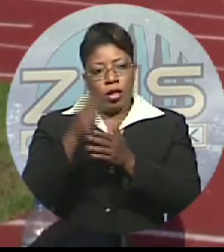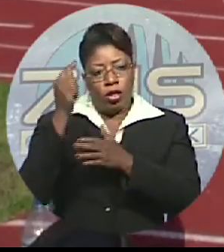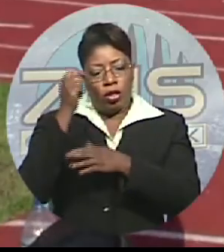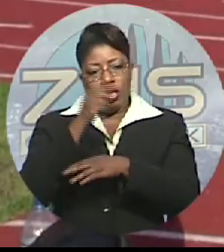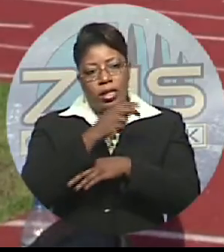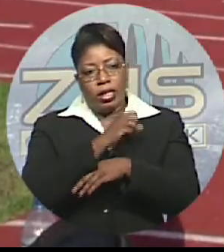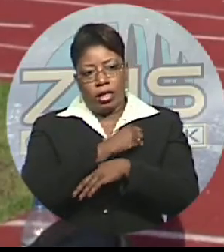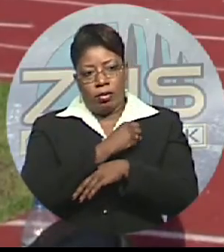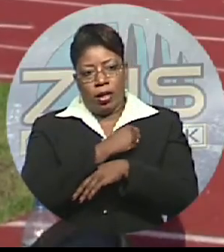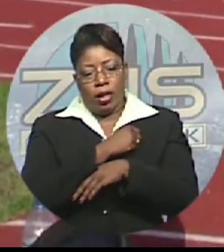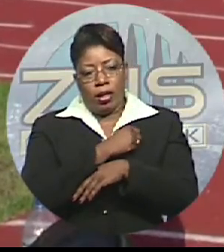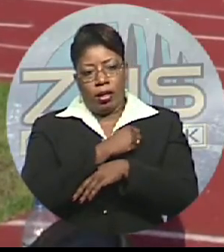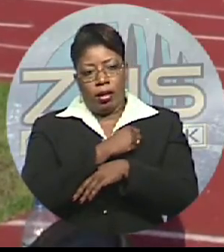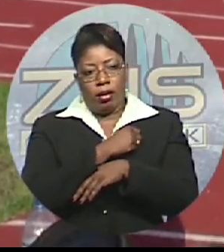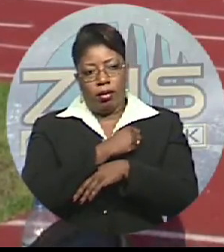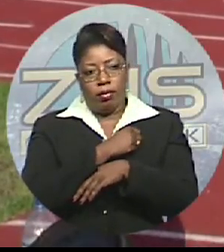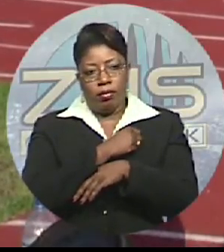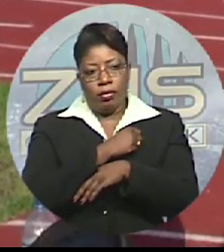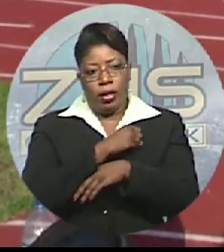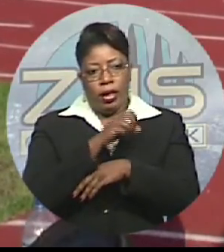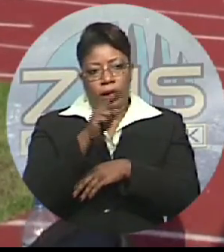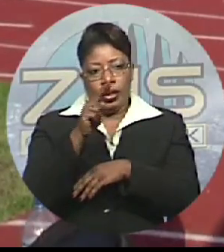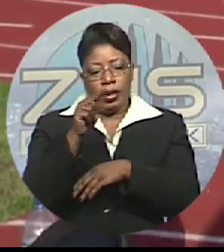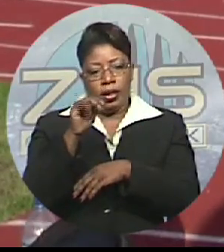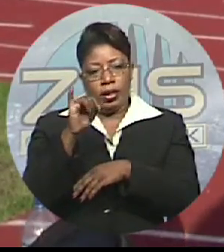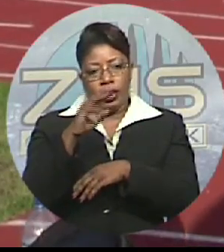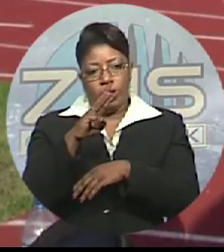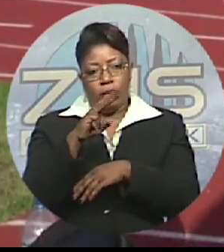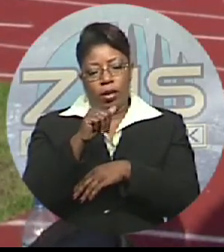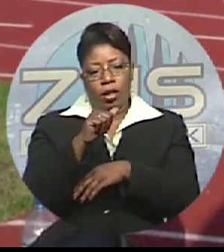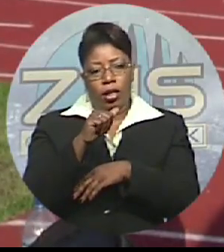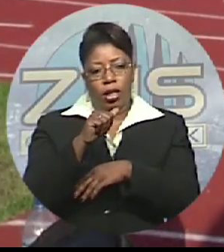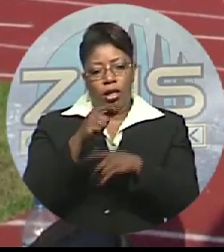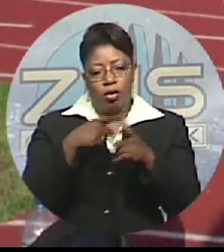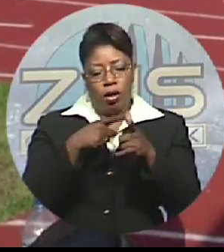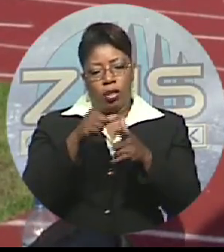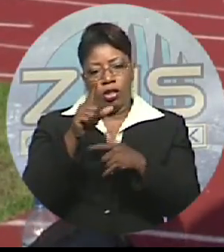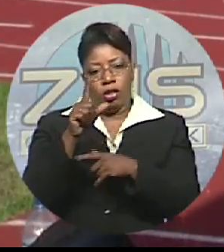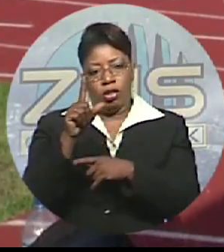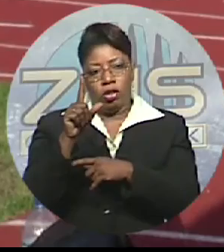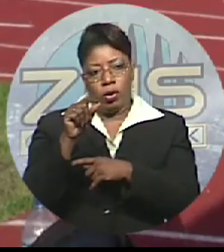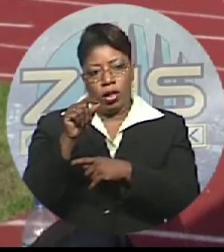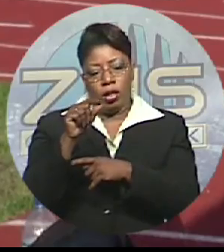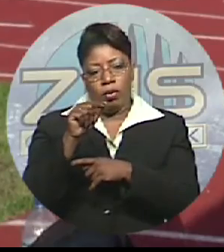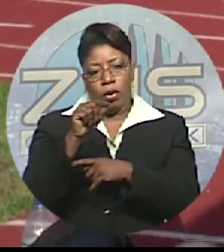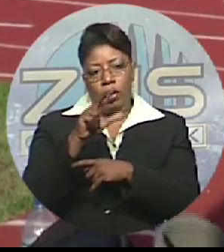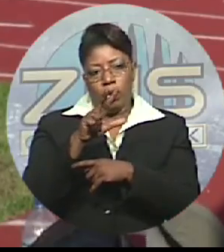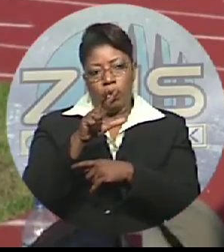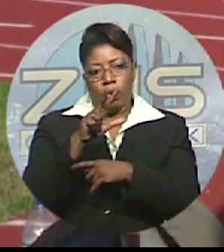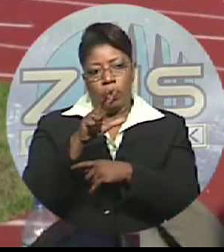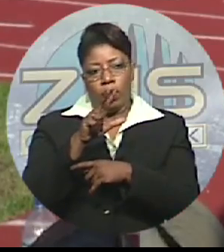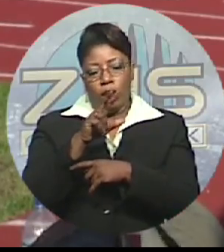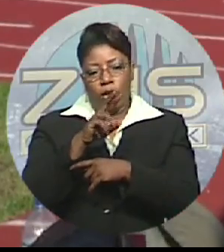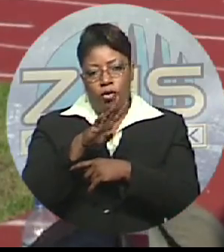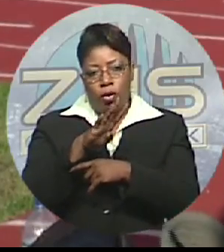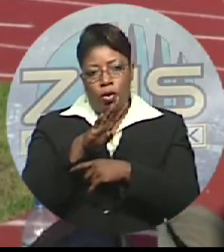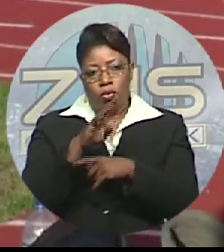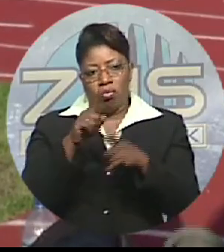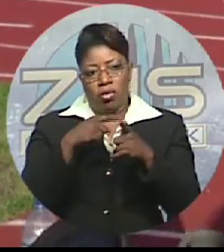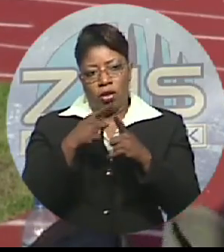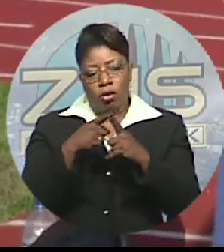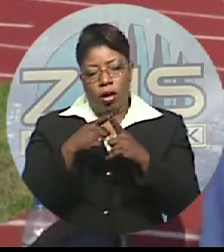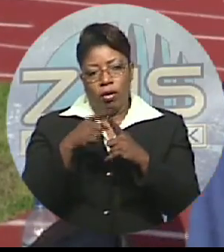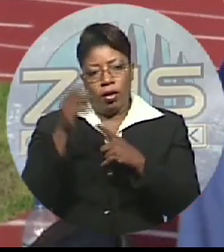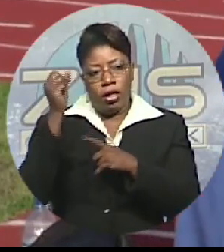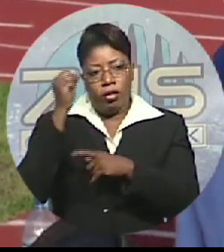think, PR in the NCAA recently, maybe run 20.3, I think 20.34. And then you have